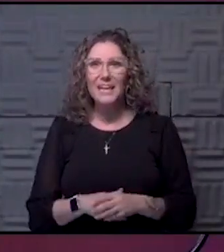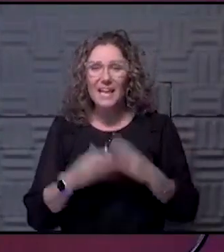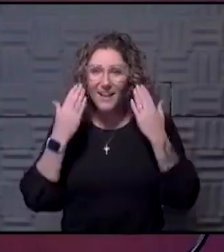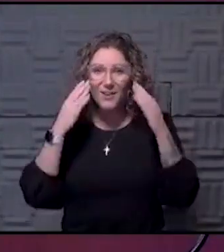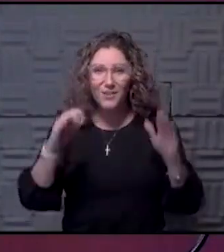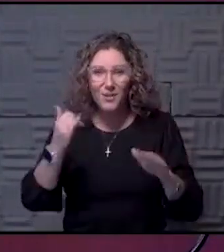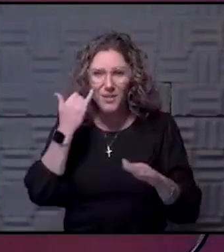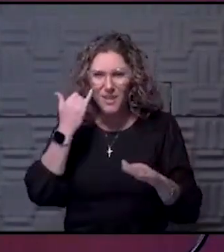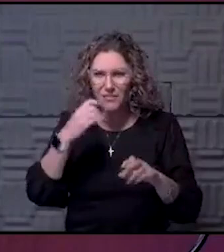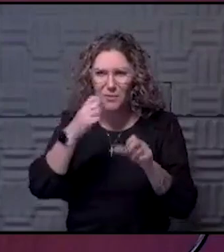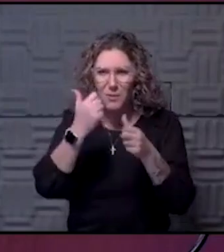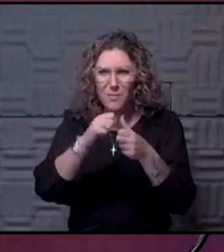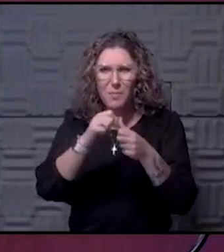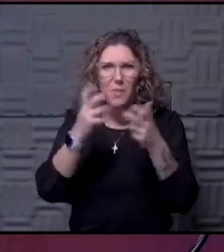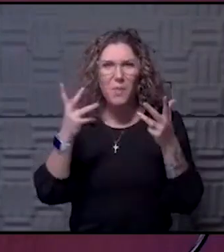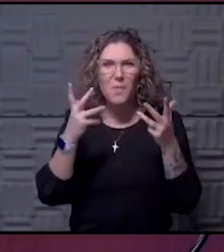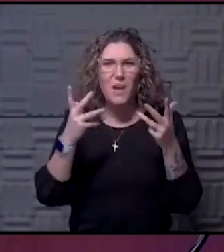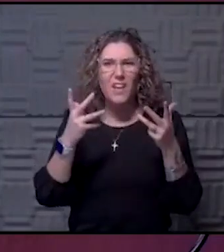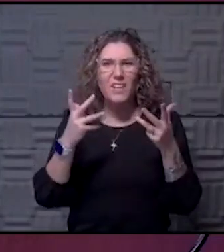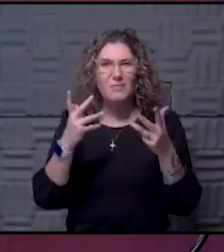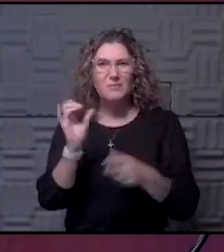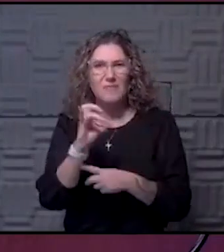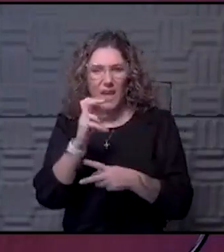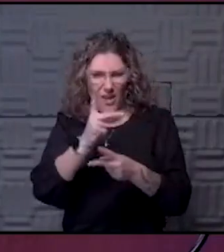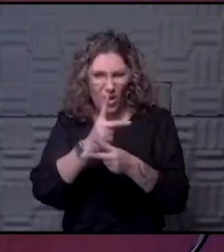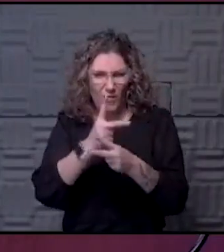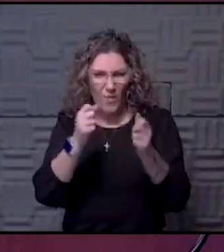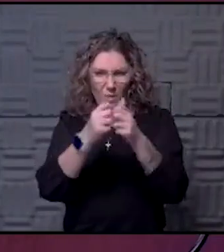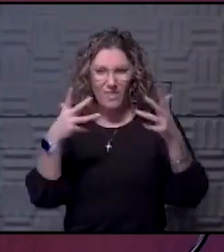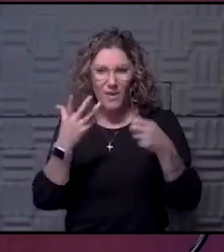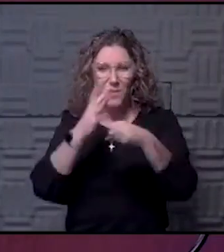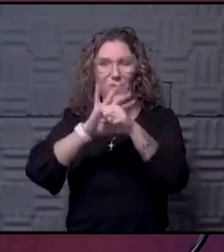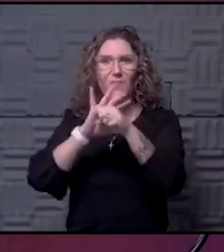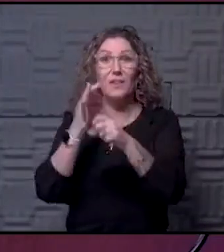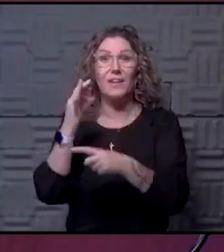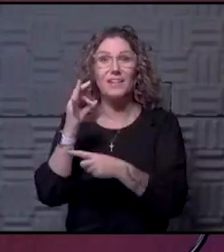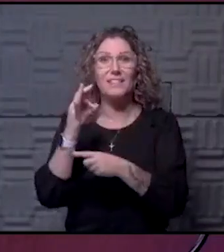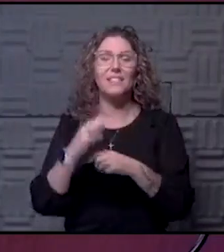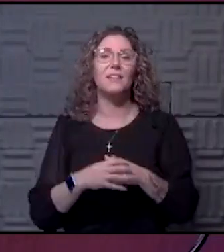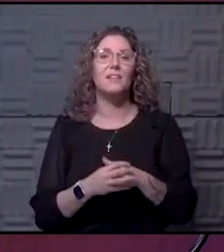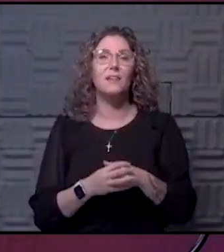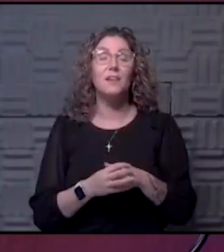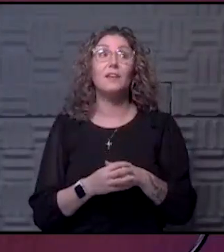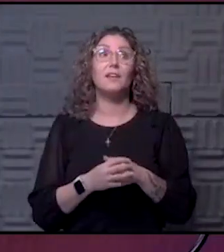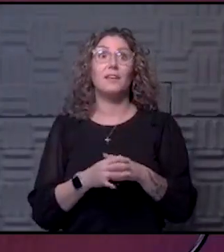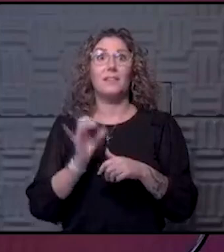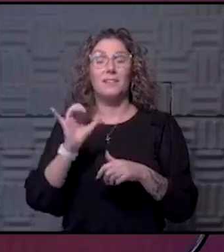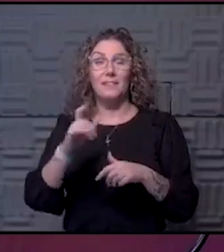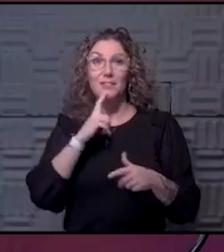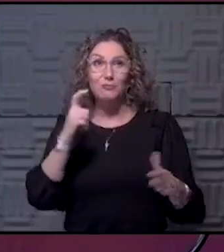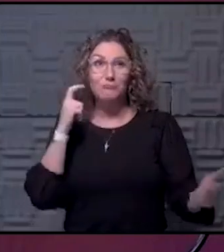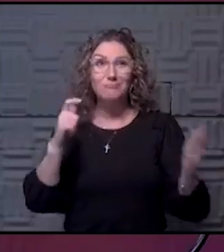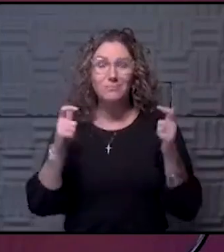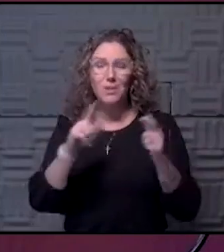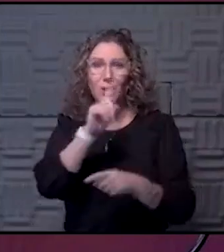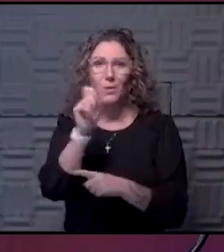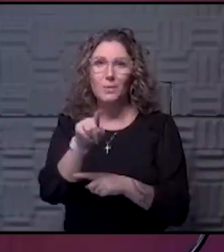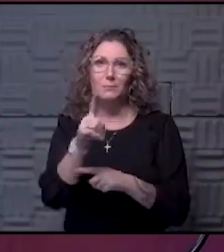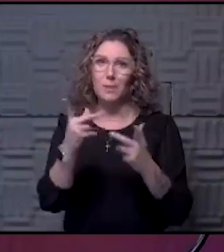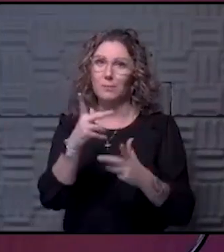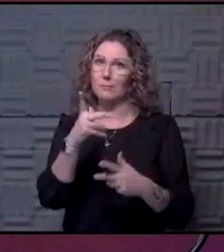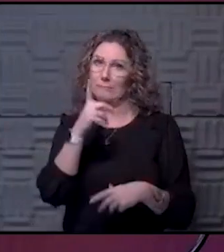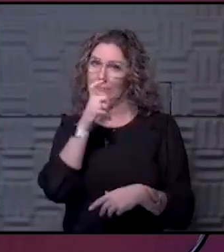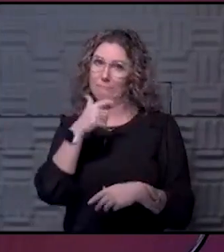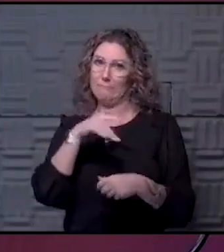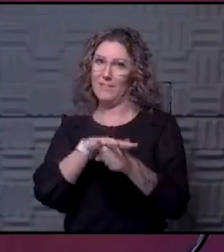even know if we remember what it was like to take care of patients without COVID-19. So loaded question. We probably don't have enough time, but they're